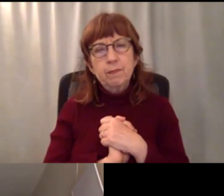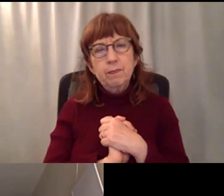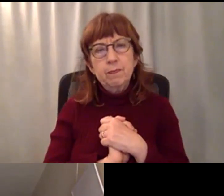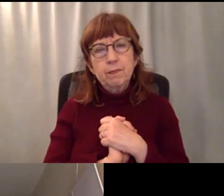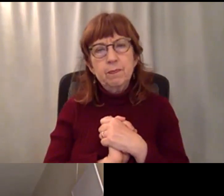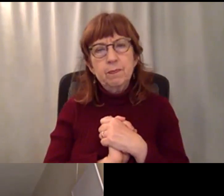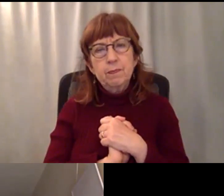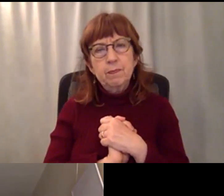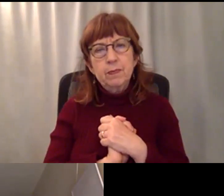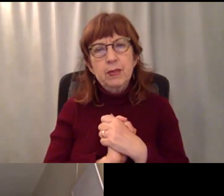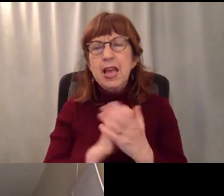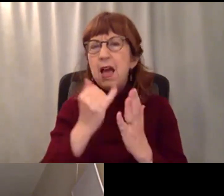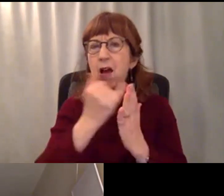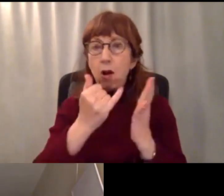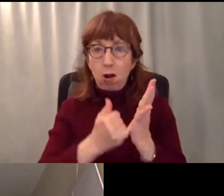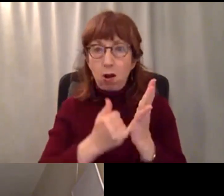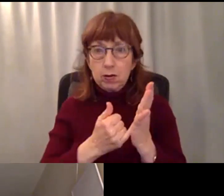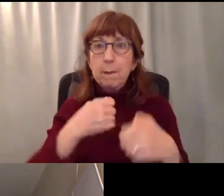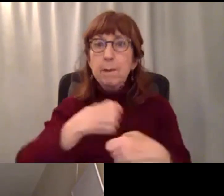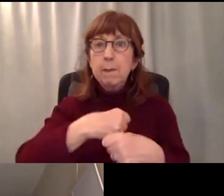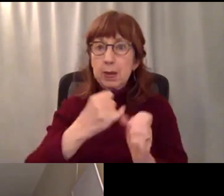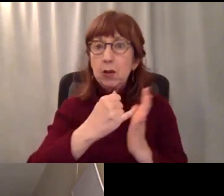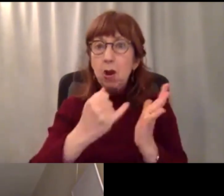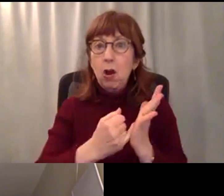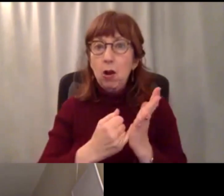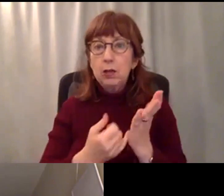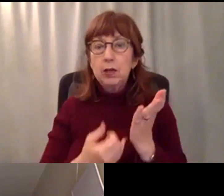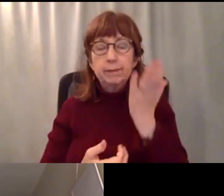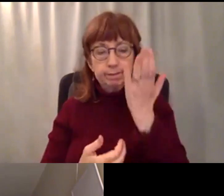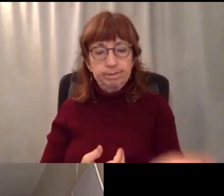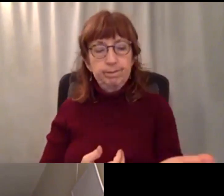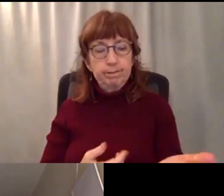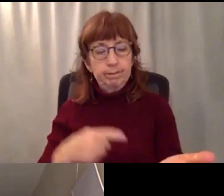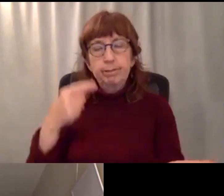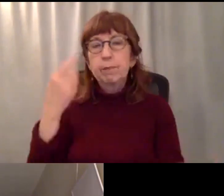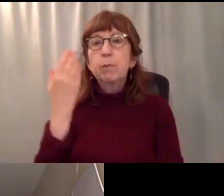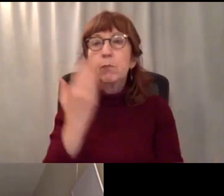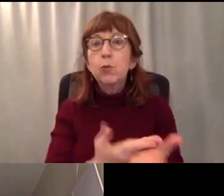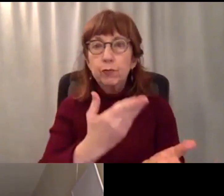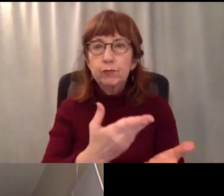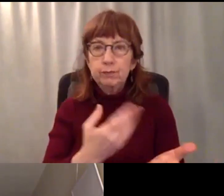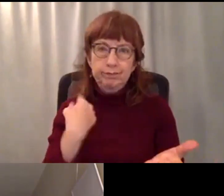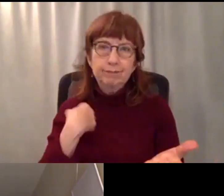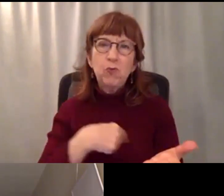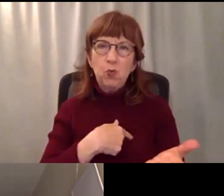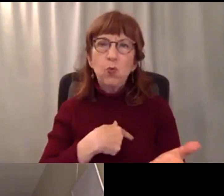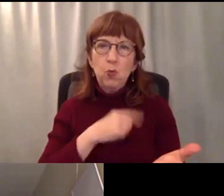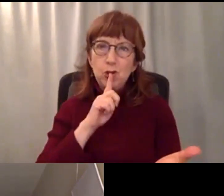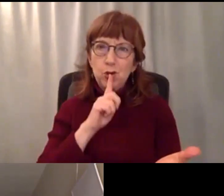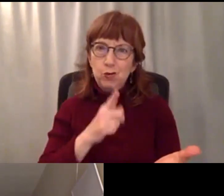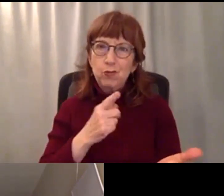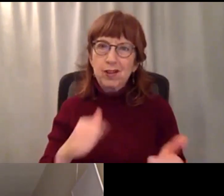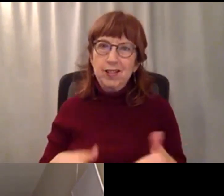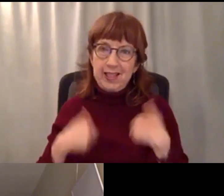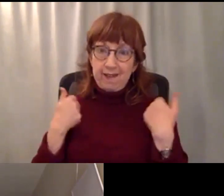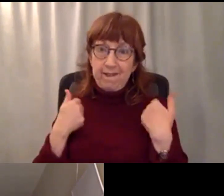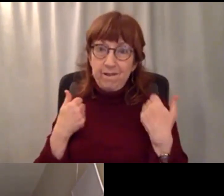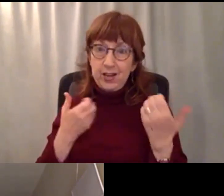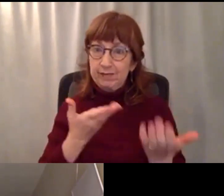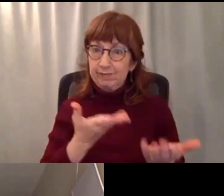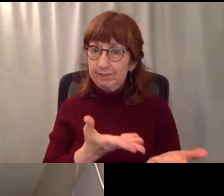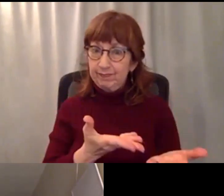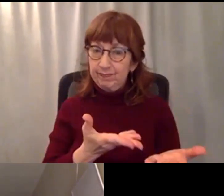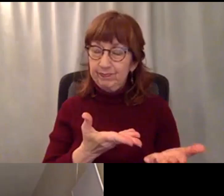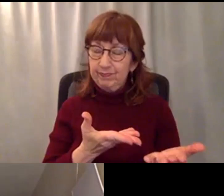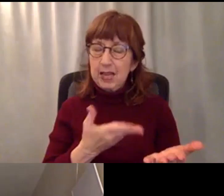some kind of evidence that, like, we existed. And even though I